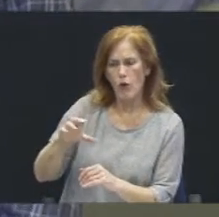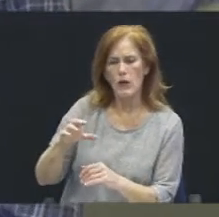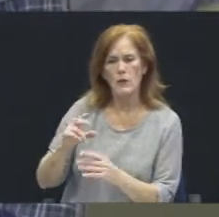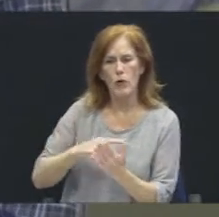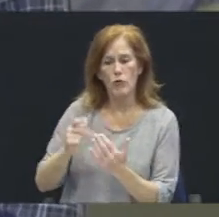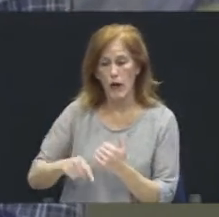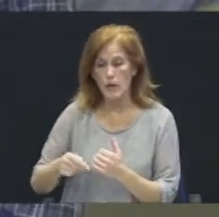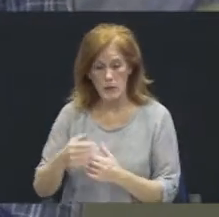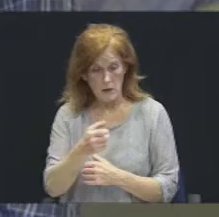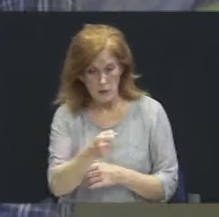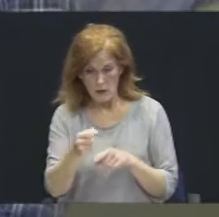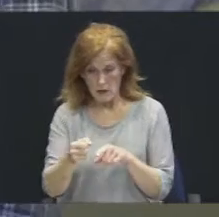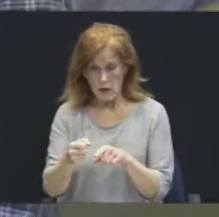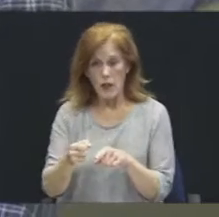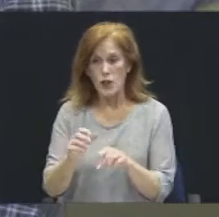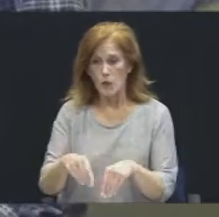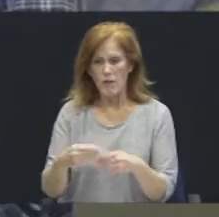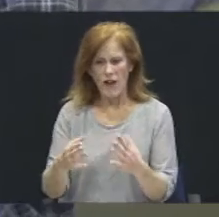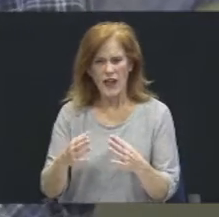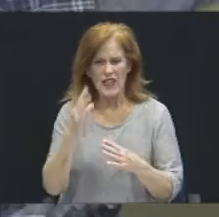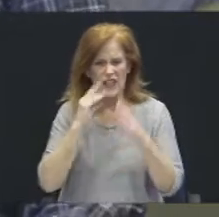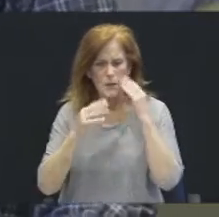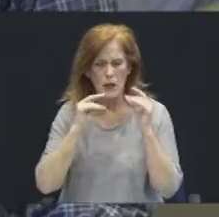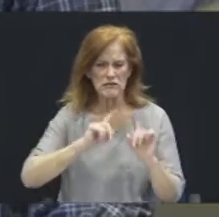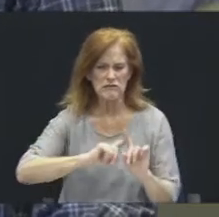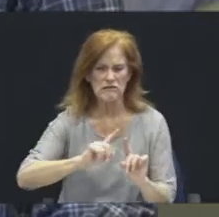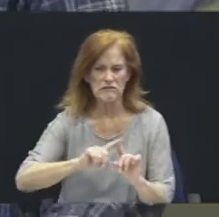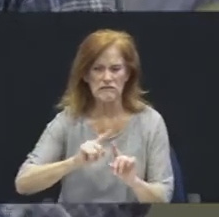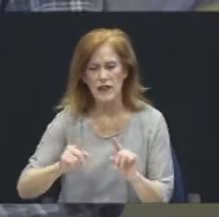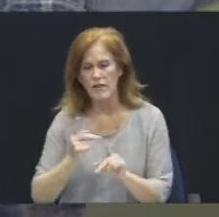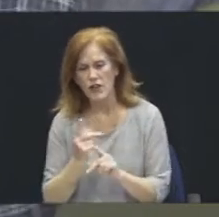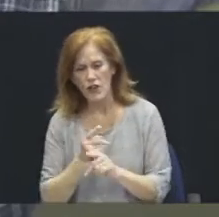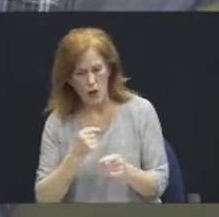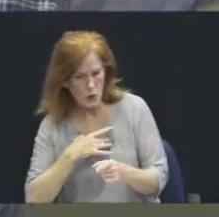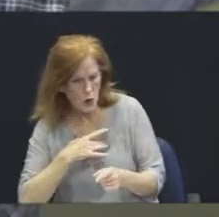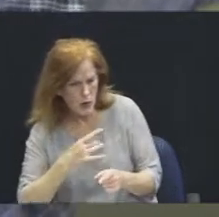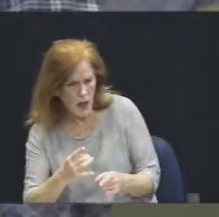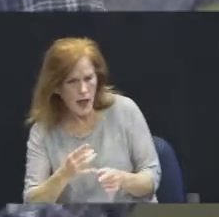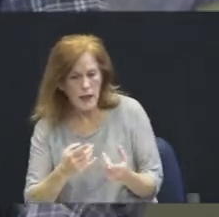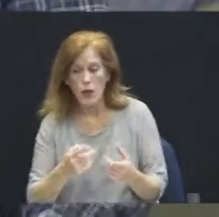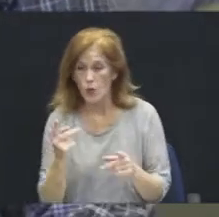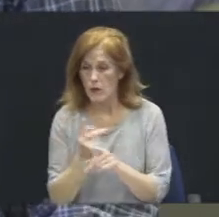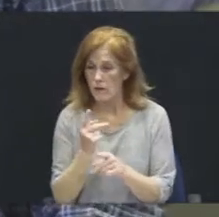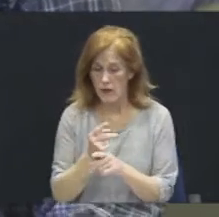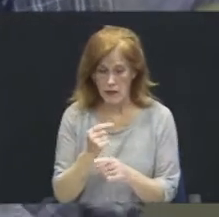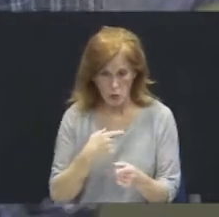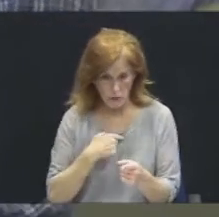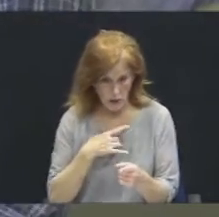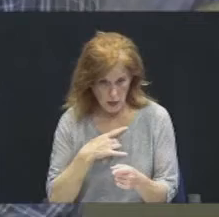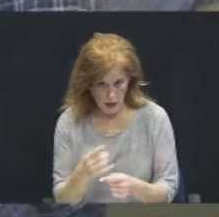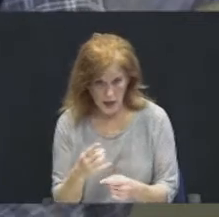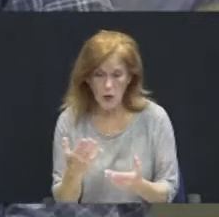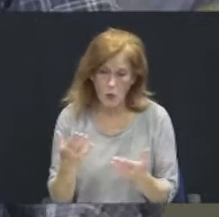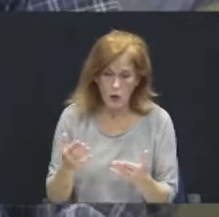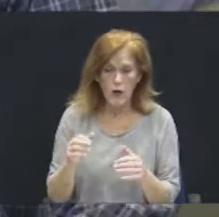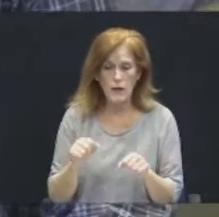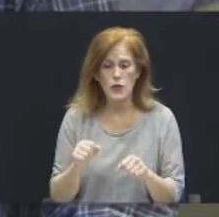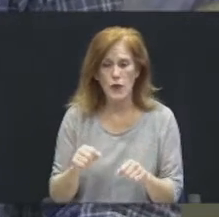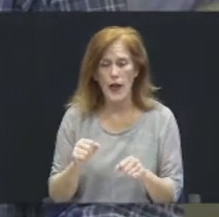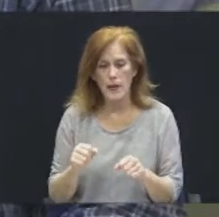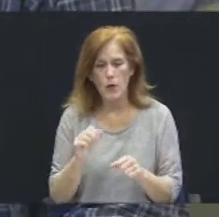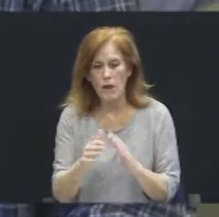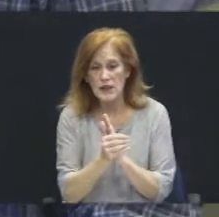giving them different experiences to try and figure out what they like. Once they figure out what they like, you're able to hone